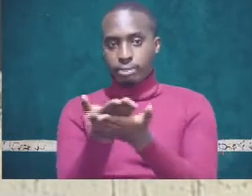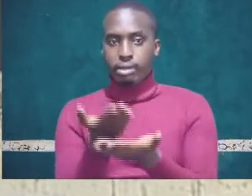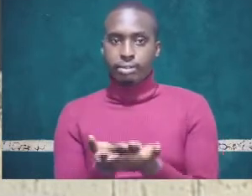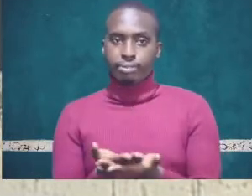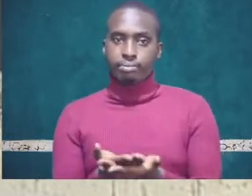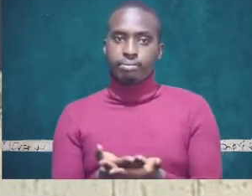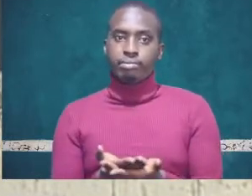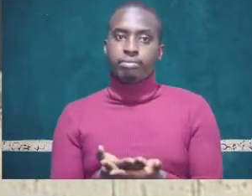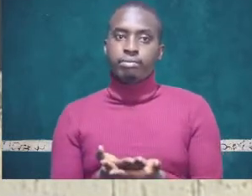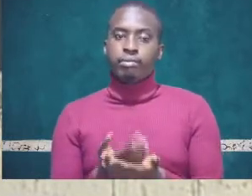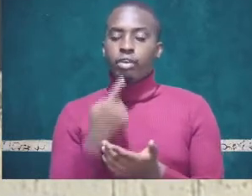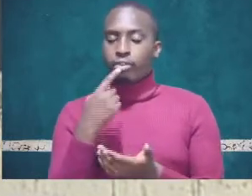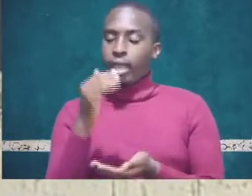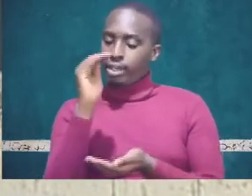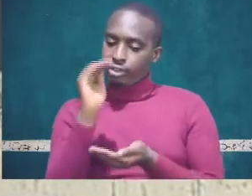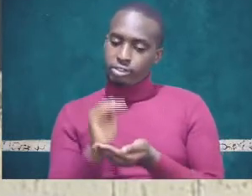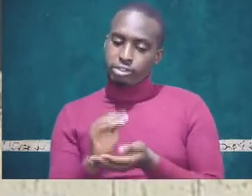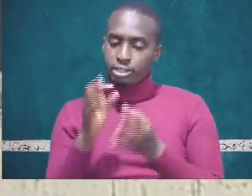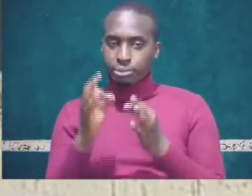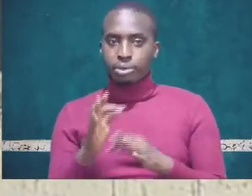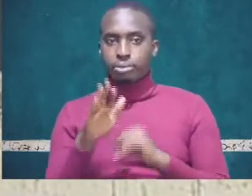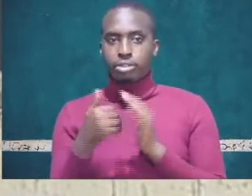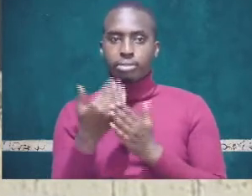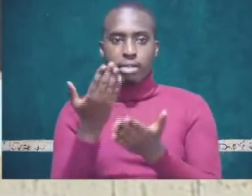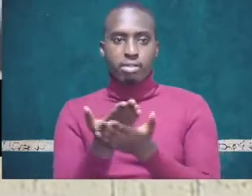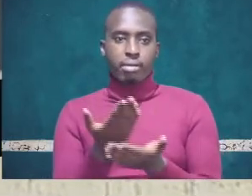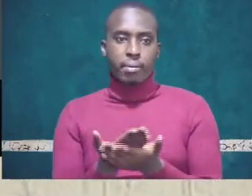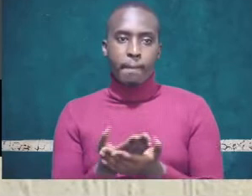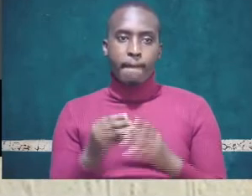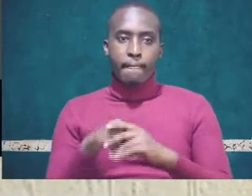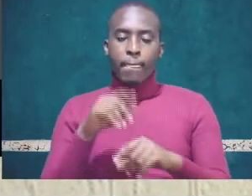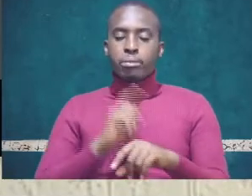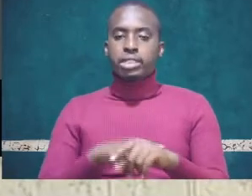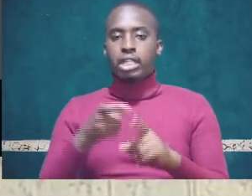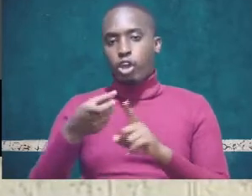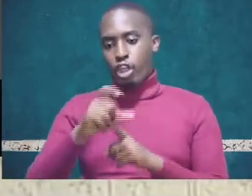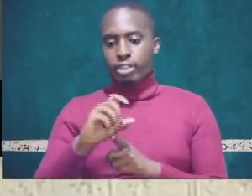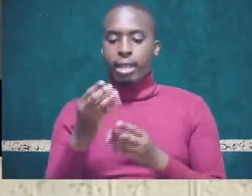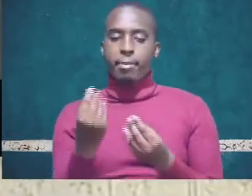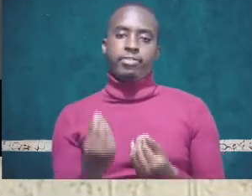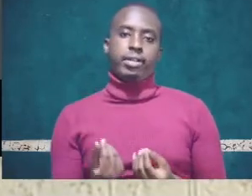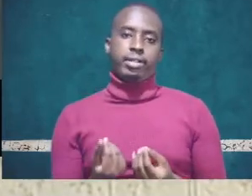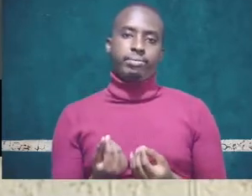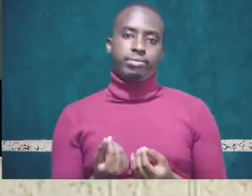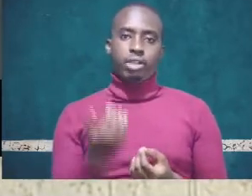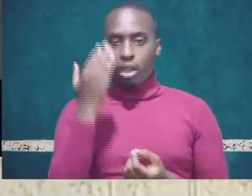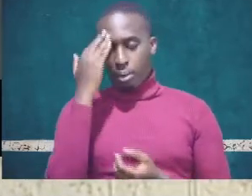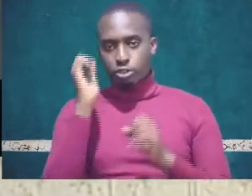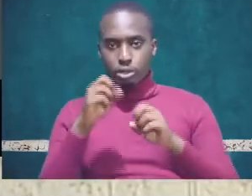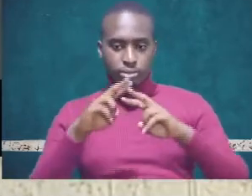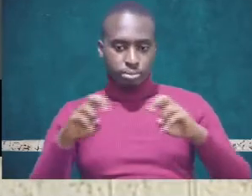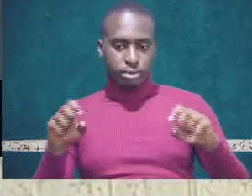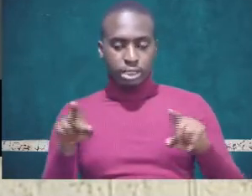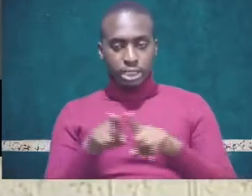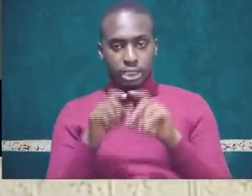is a reduction in the quantity demanded of the commodity due to an increase in price in this case. Because you can check,